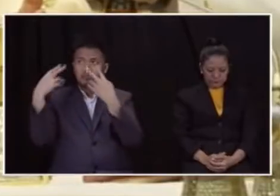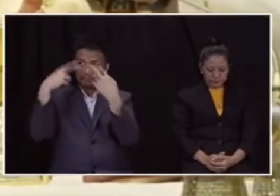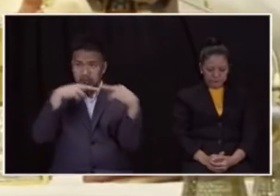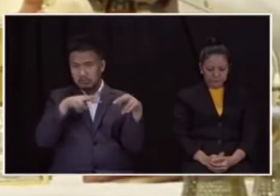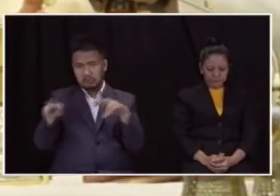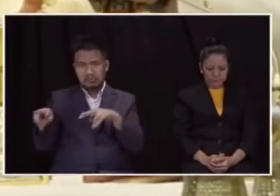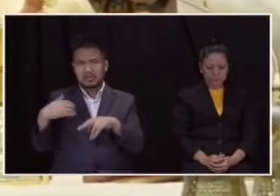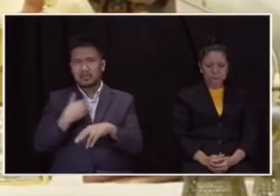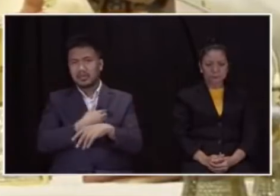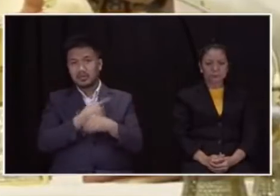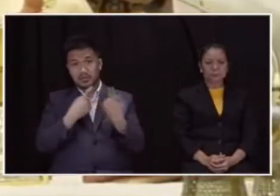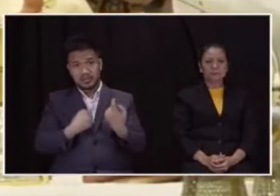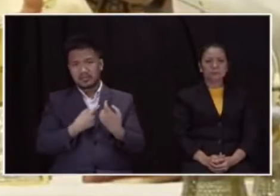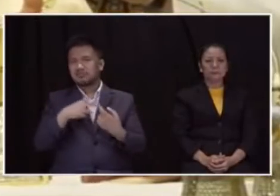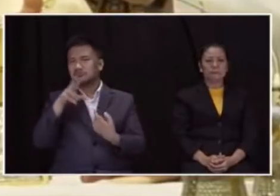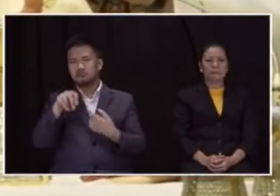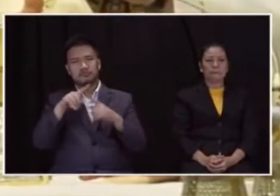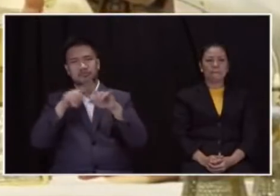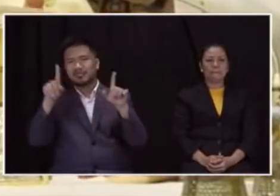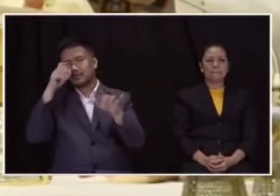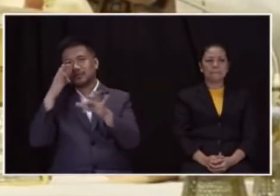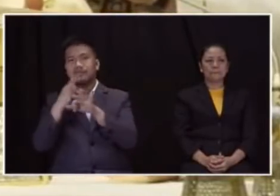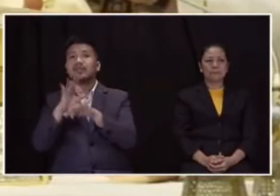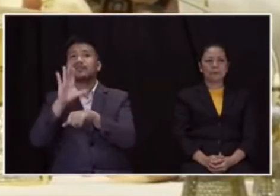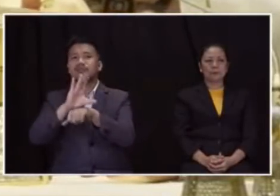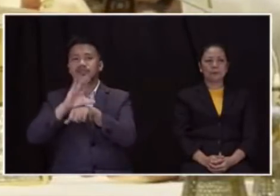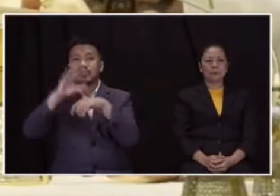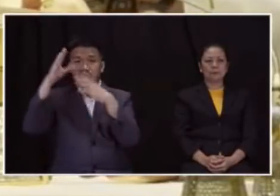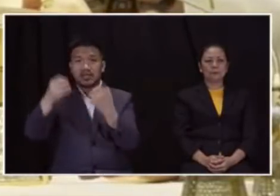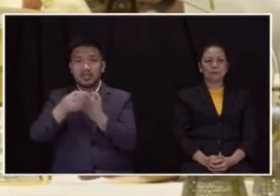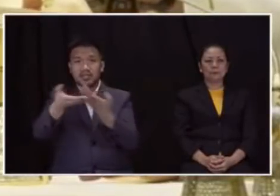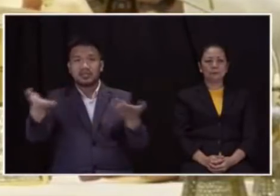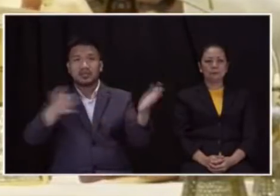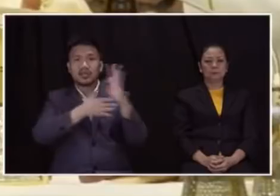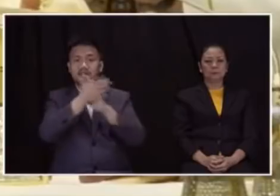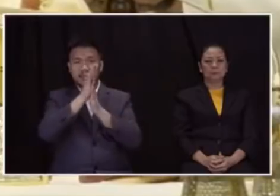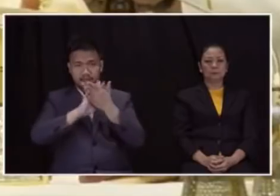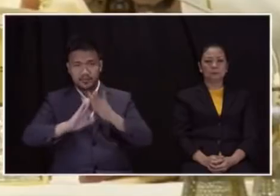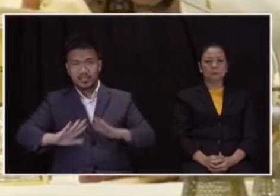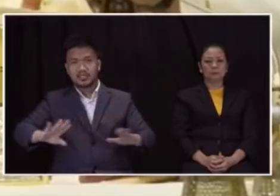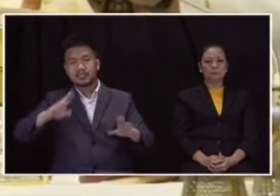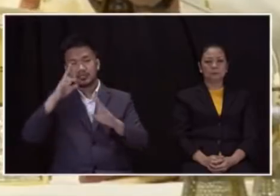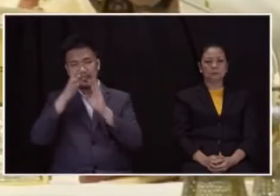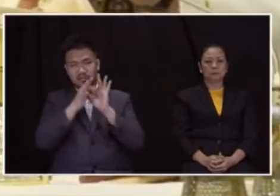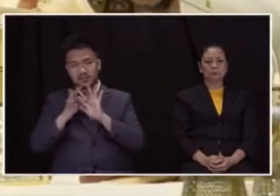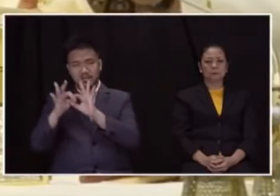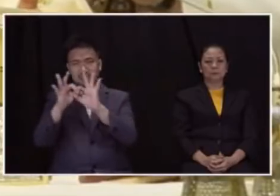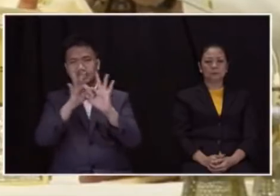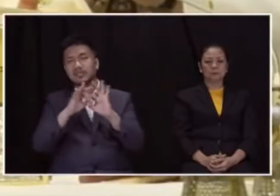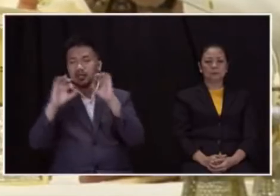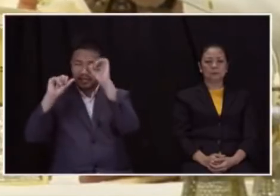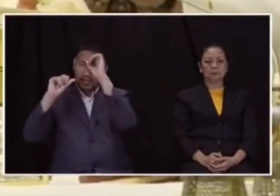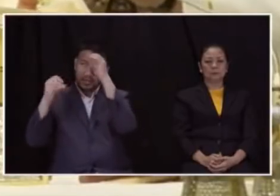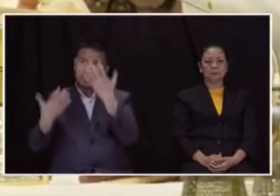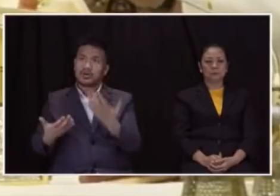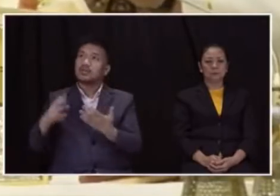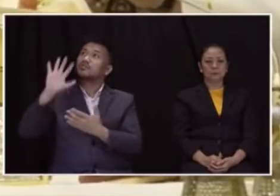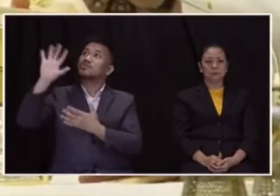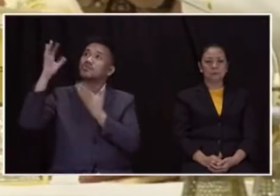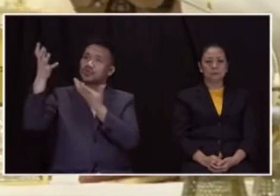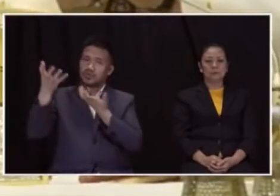our sins, but on the faith of your church, and graciously grant her peace and unity in accordance with your